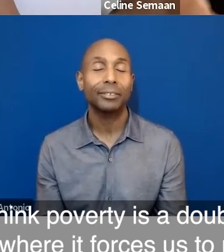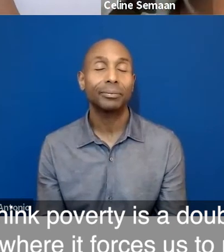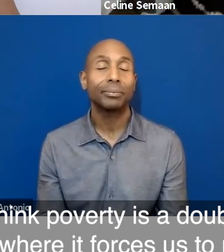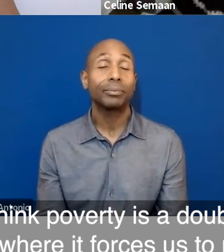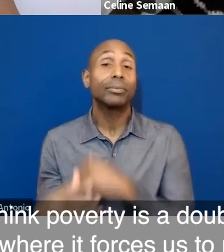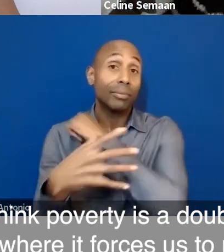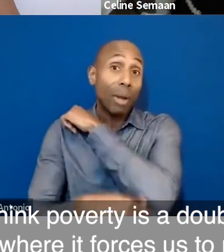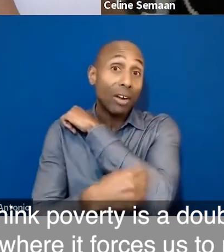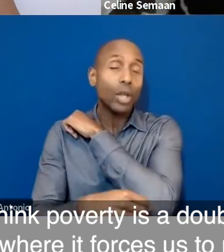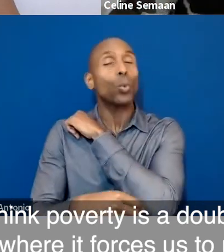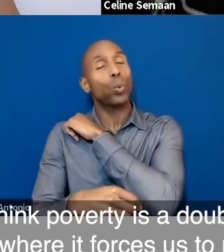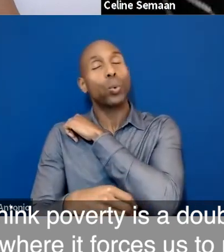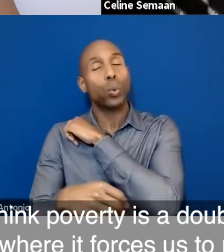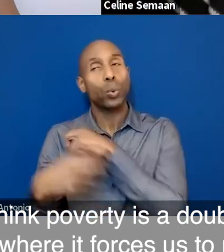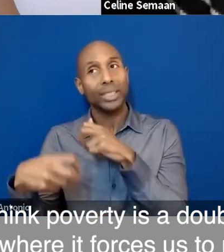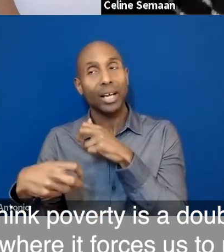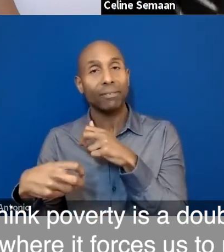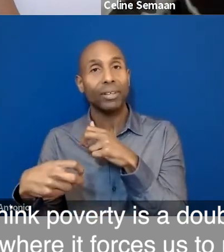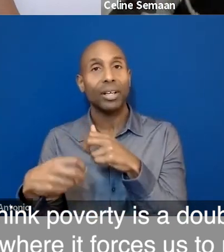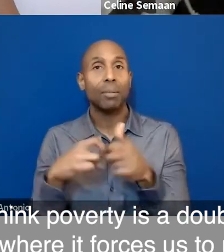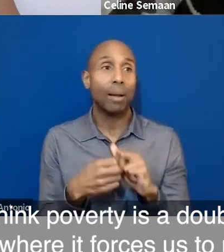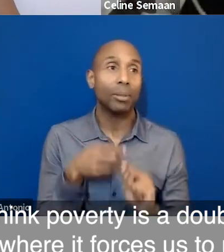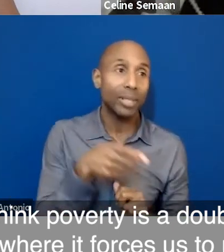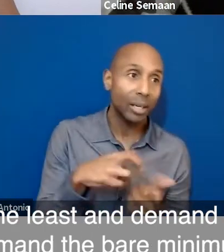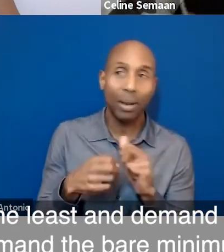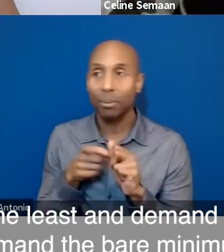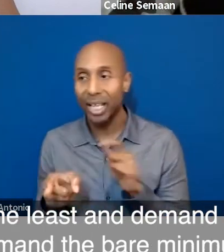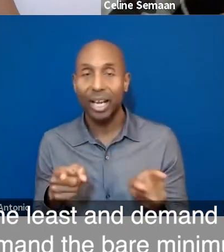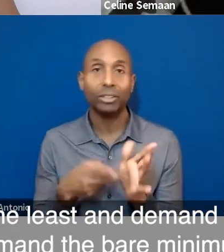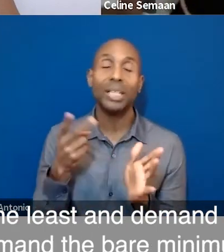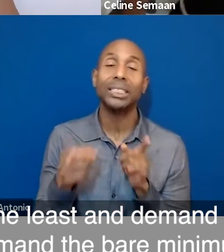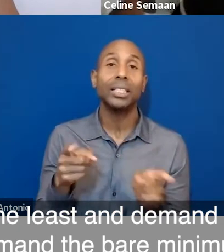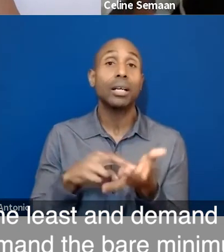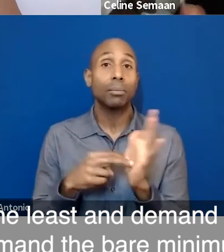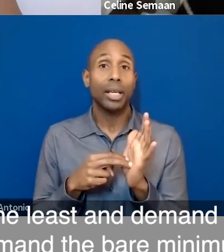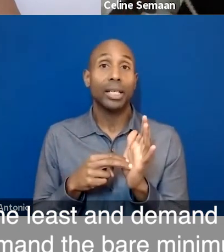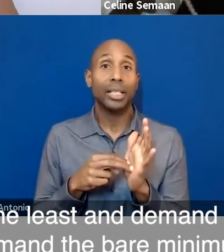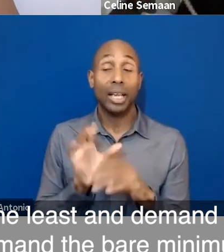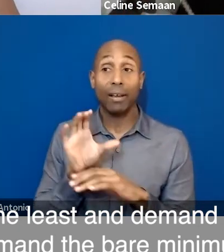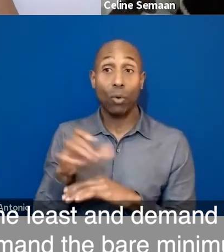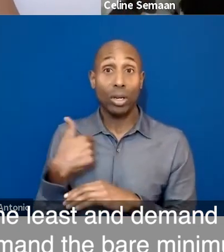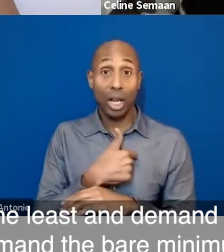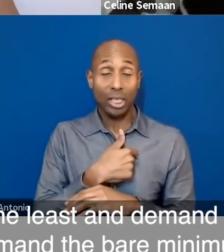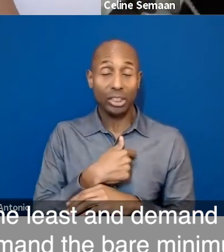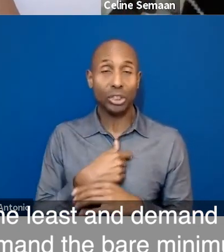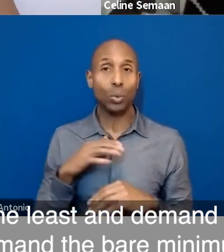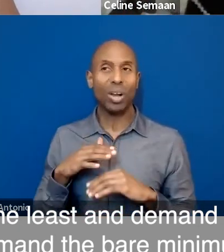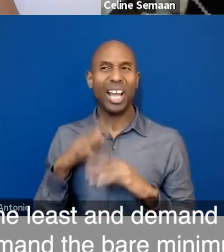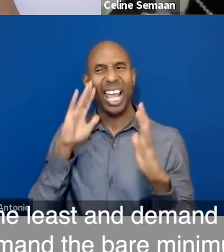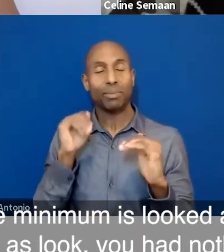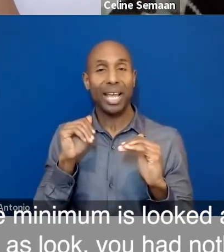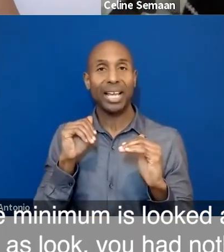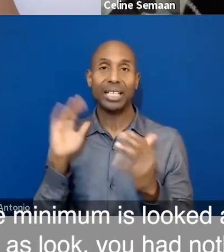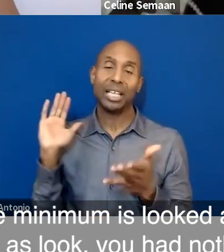poverty is a double-edged sword, where it forces us to really expect the least and demand the least and demand the bare minimum.